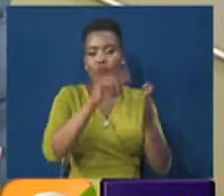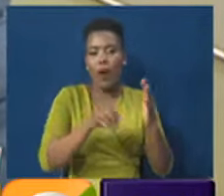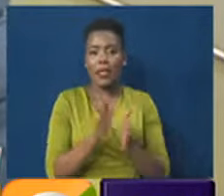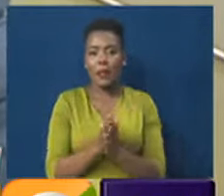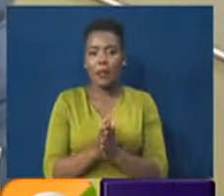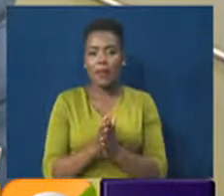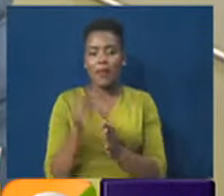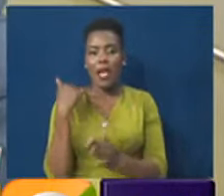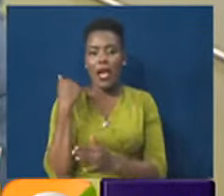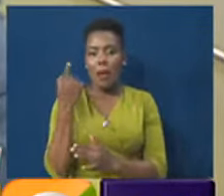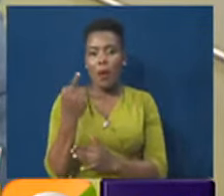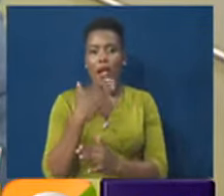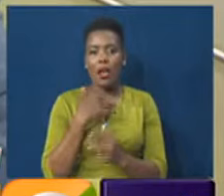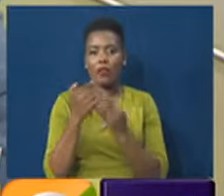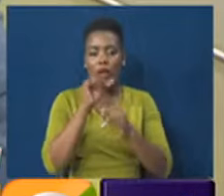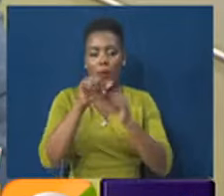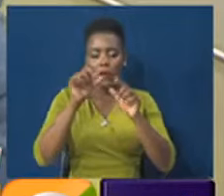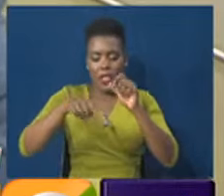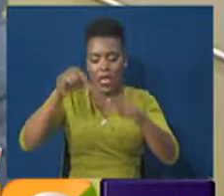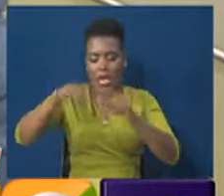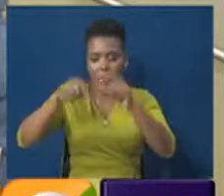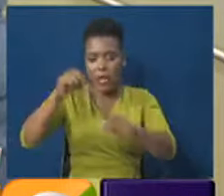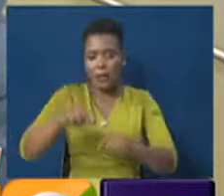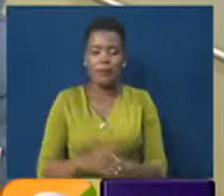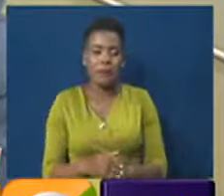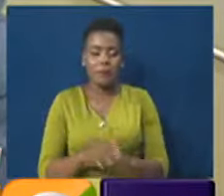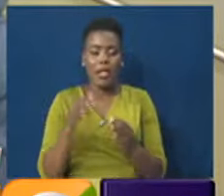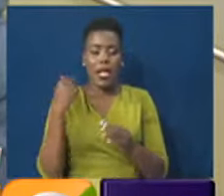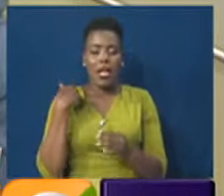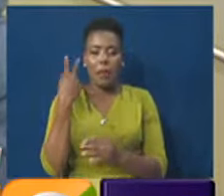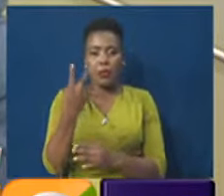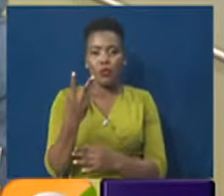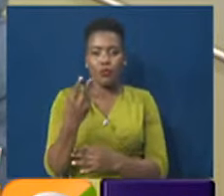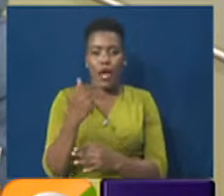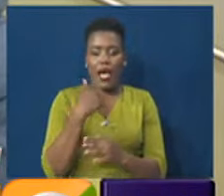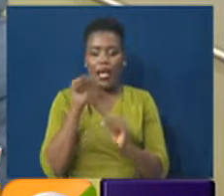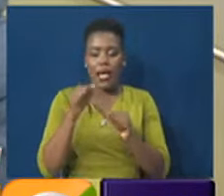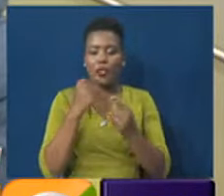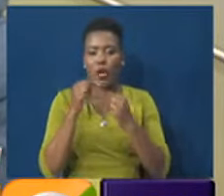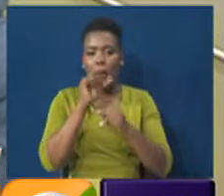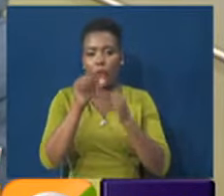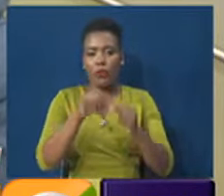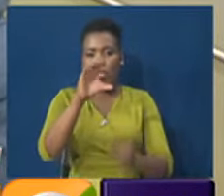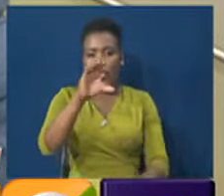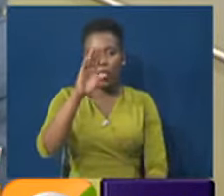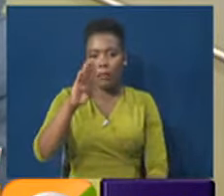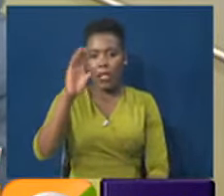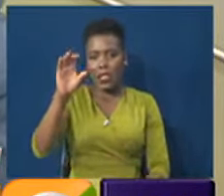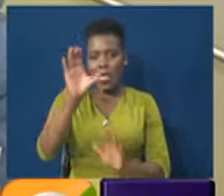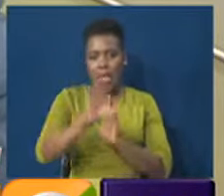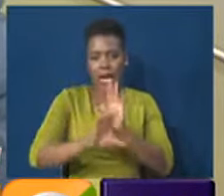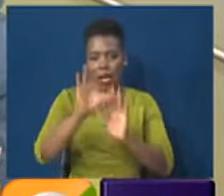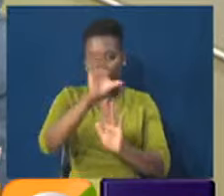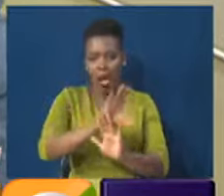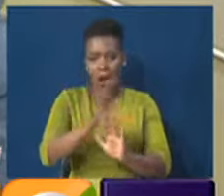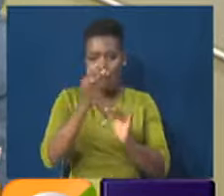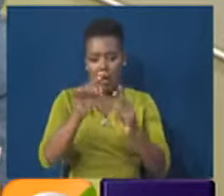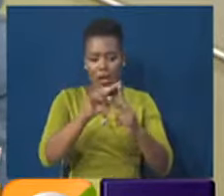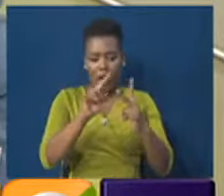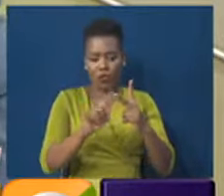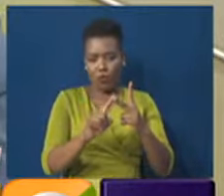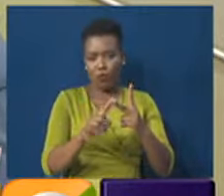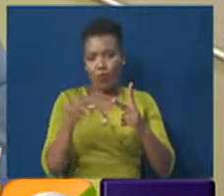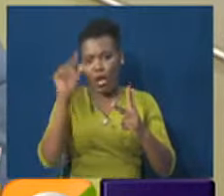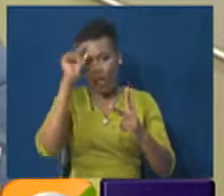Number one, I've talked about fertilizer. Briefly, okay. Number two, I can talk about CBC. Okay. See, now it looks like it has been